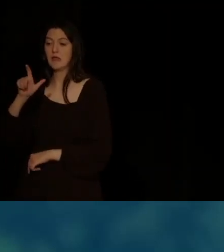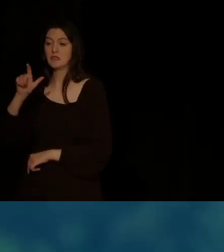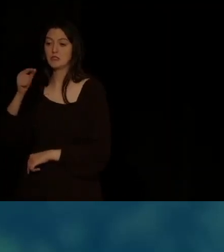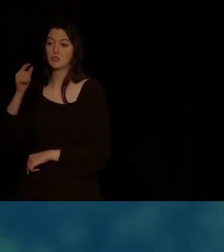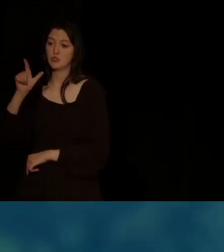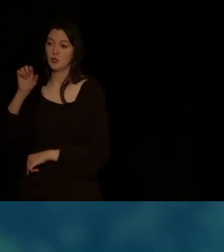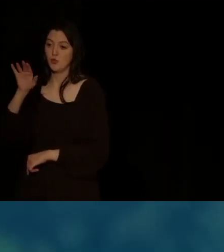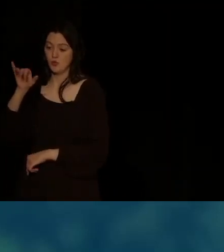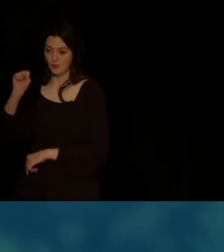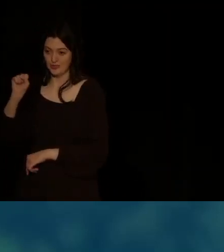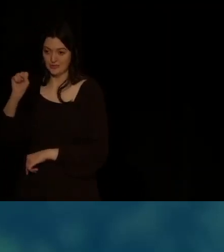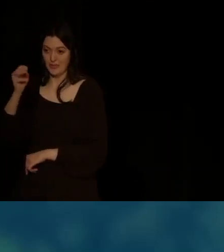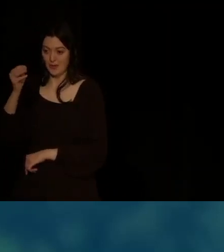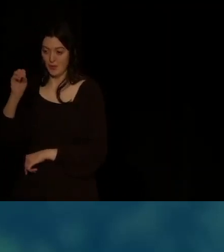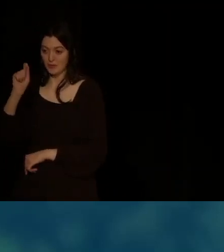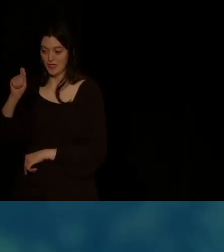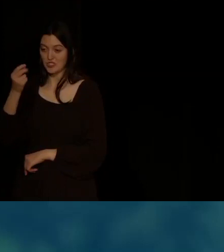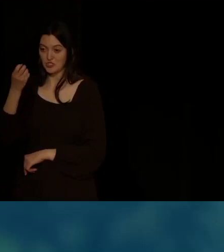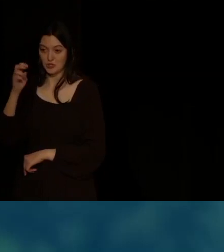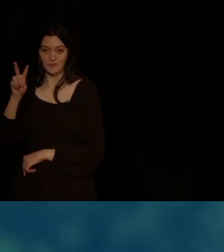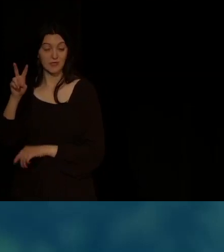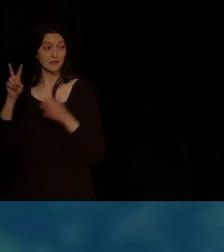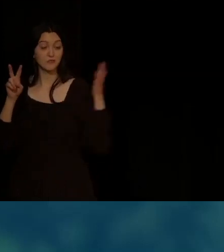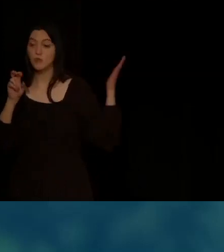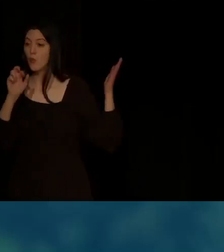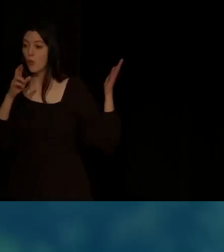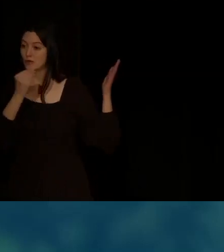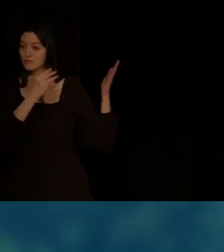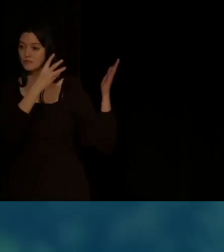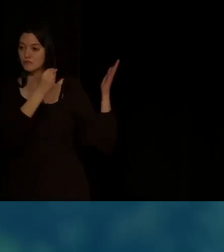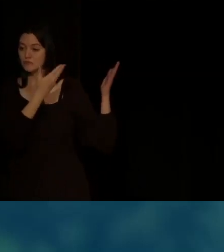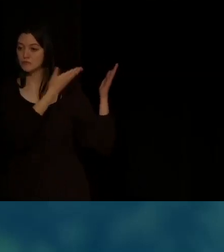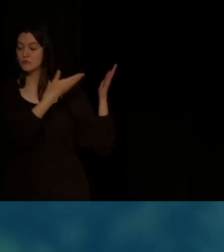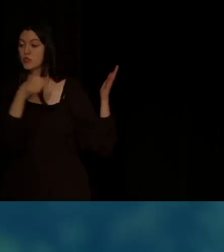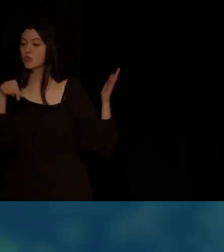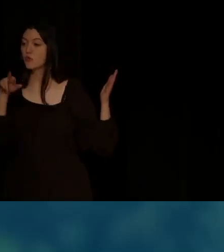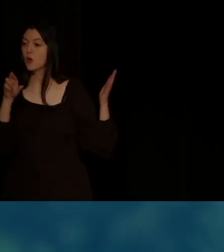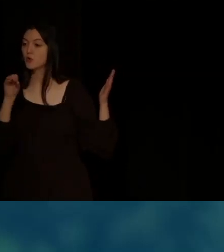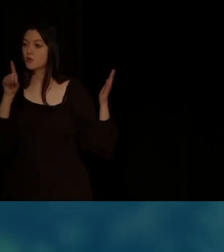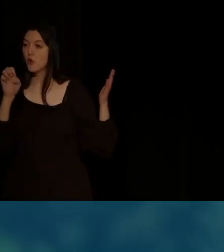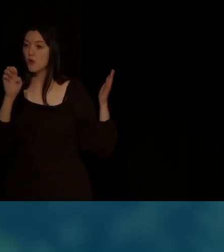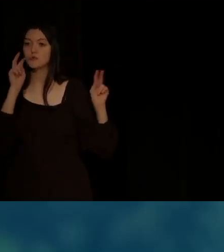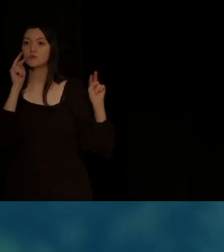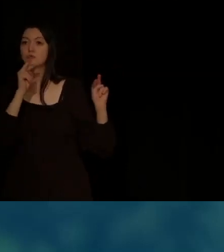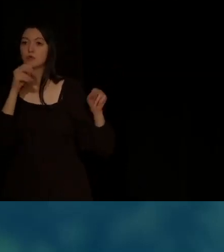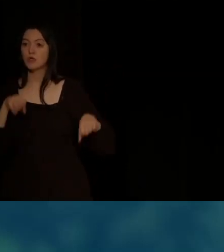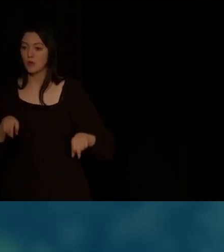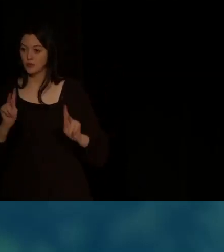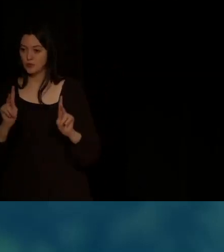stlewiscountymo.gov or scan the QR code behind me to take a look at opportunities.